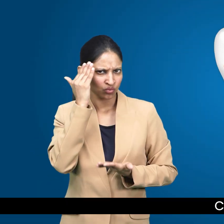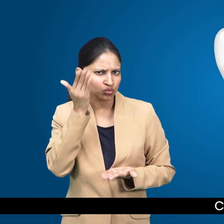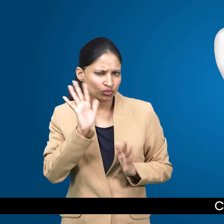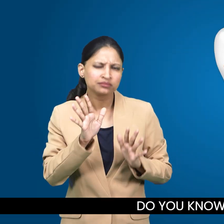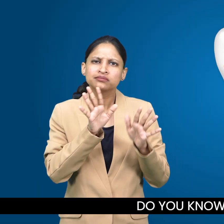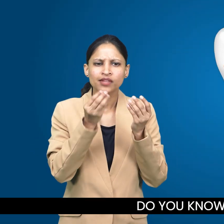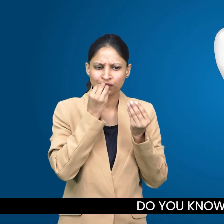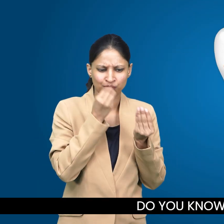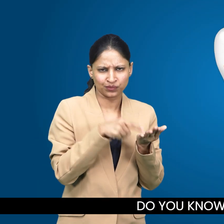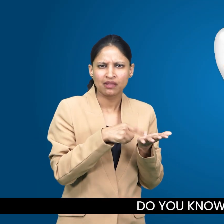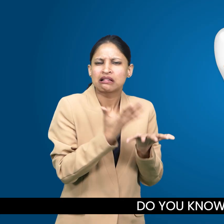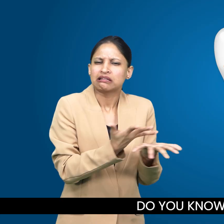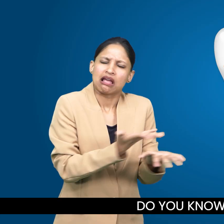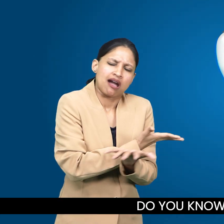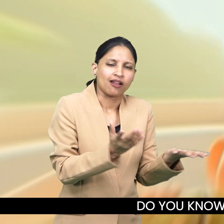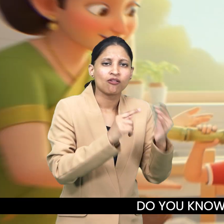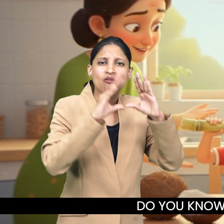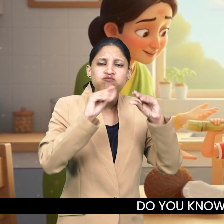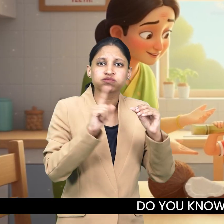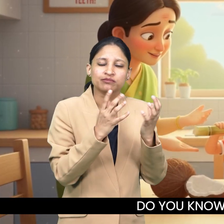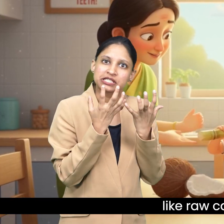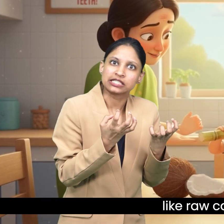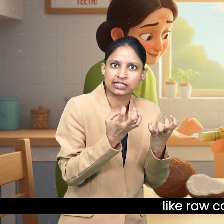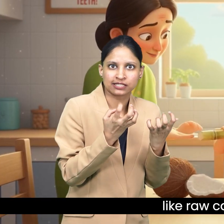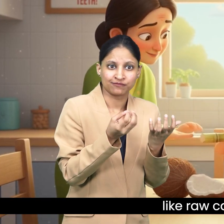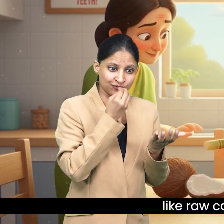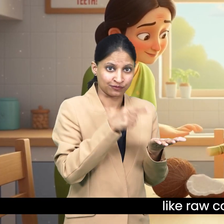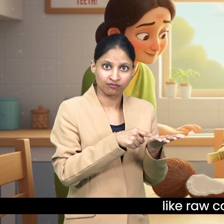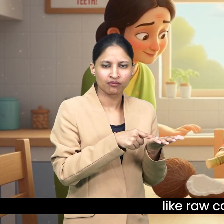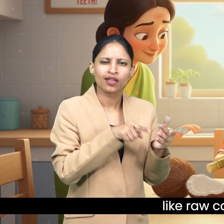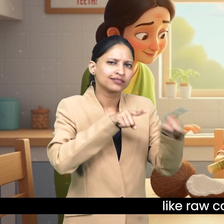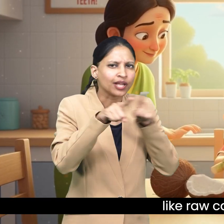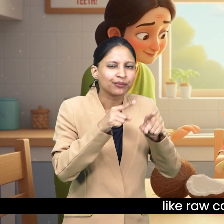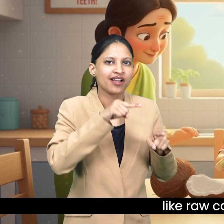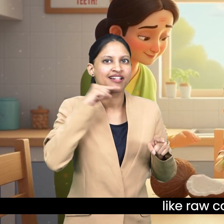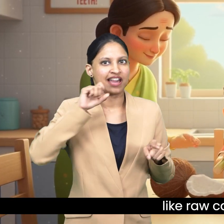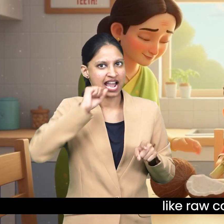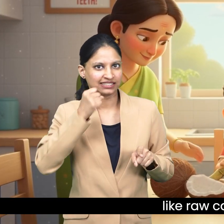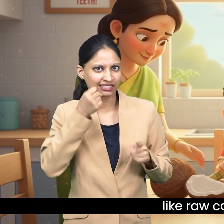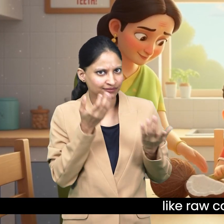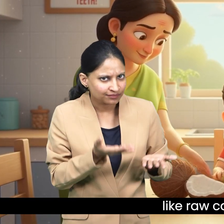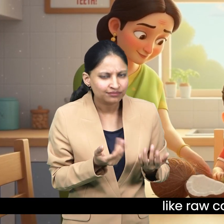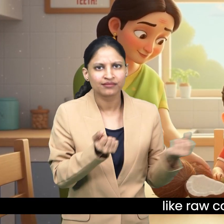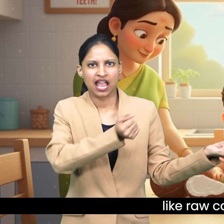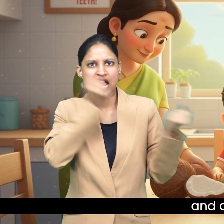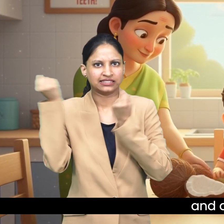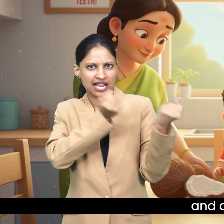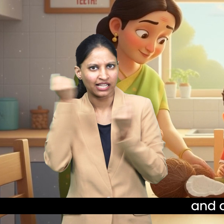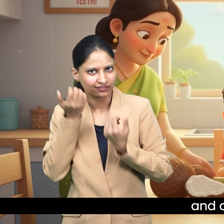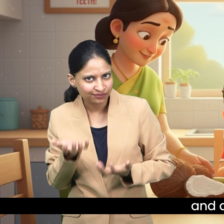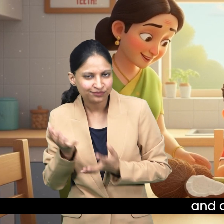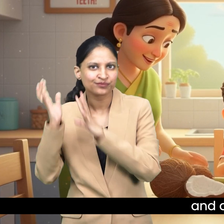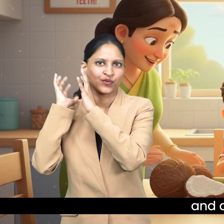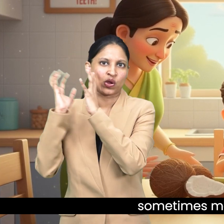Children, do you know? Eating hard foods like raw carrot, sugar cane and